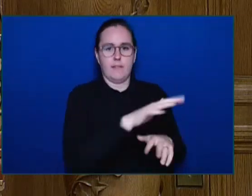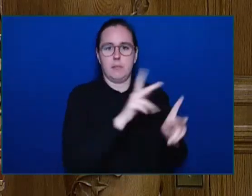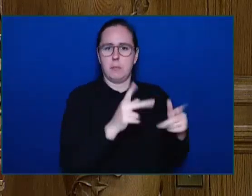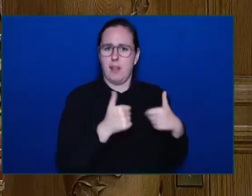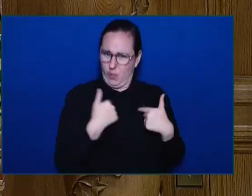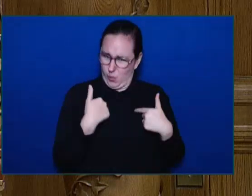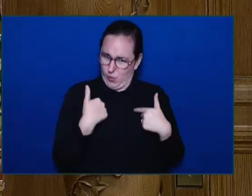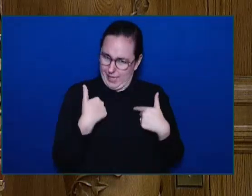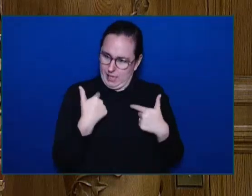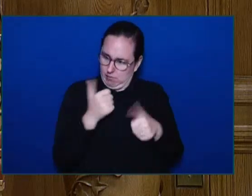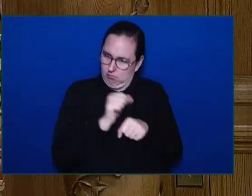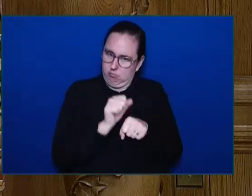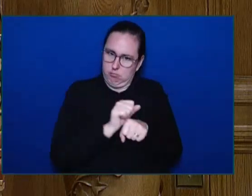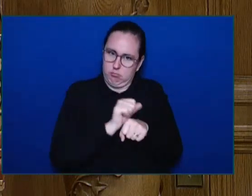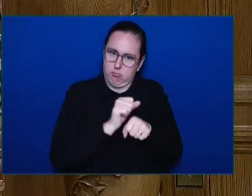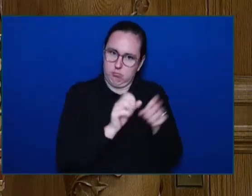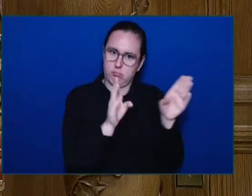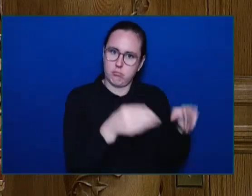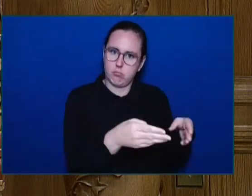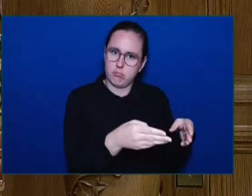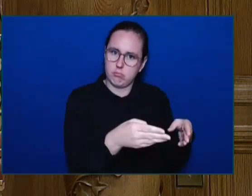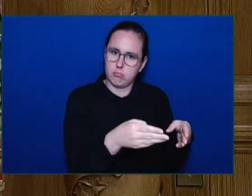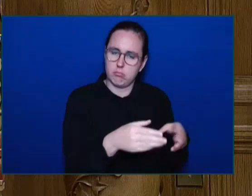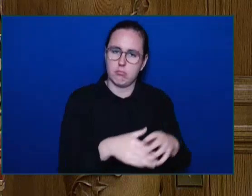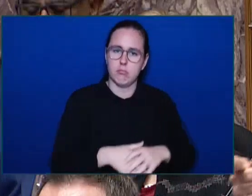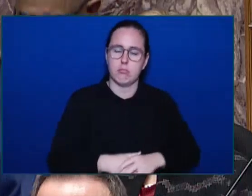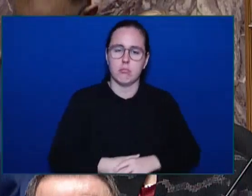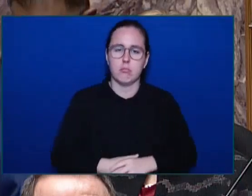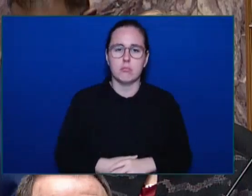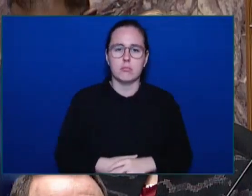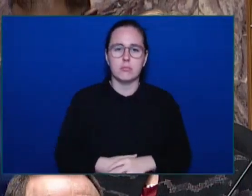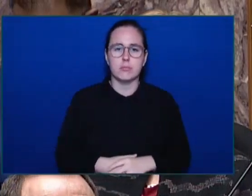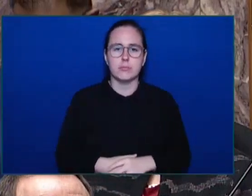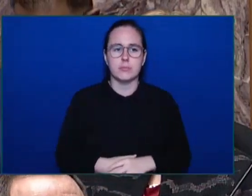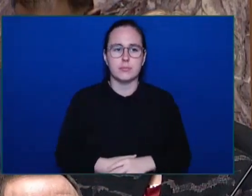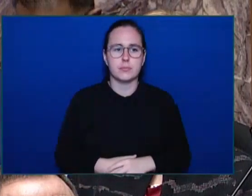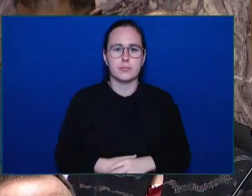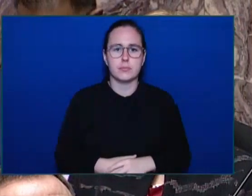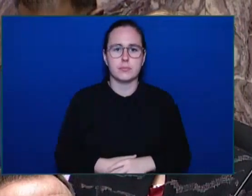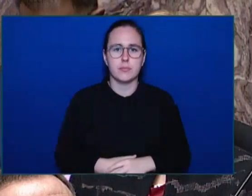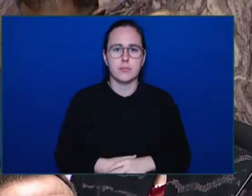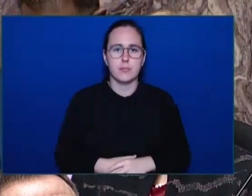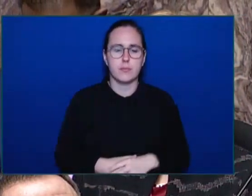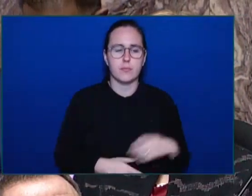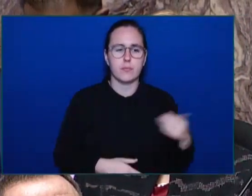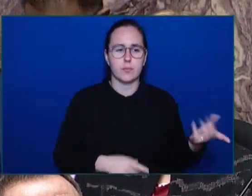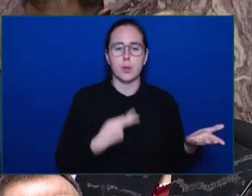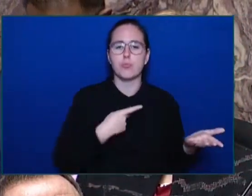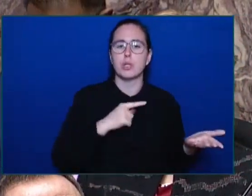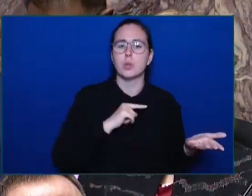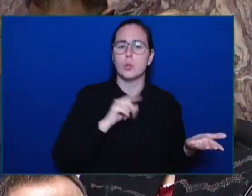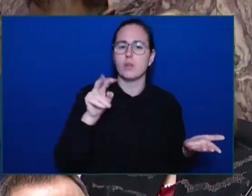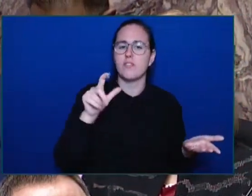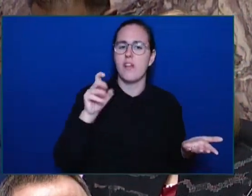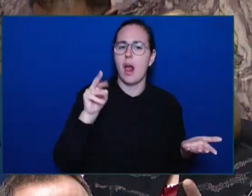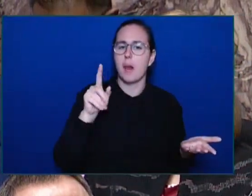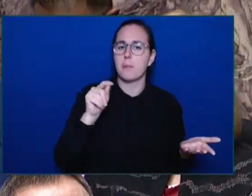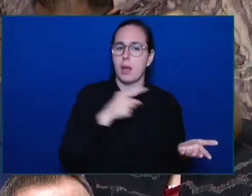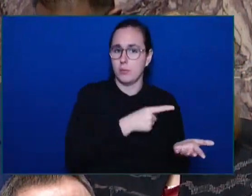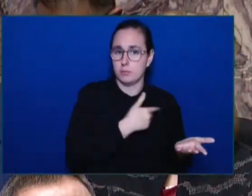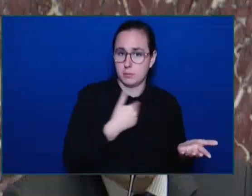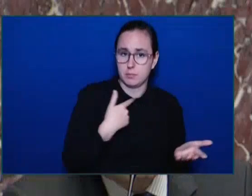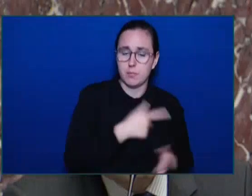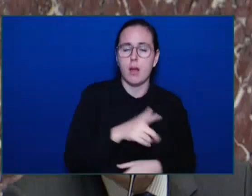Member for Prince George, Valemount. Well, thank you very much. The minister can continue to mischaracterize our position. Here's what it is. There